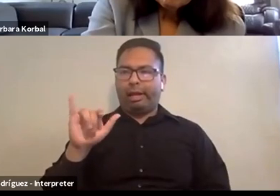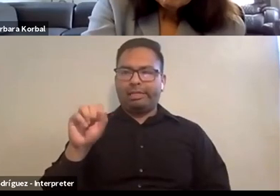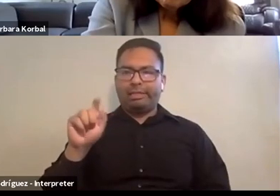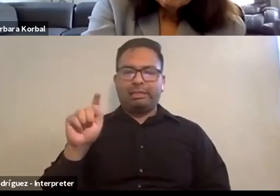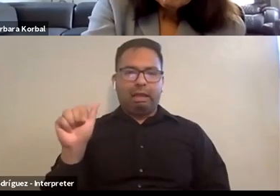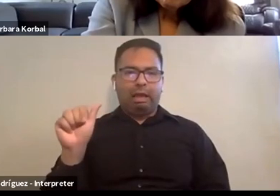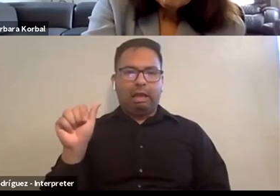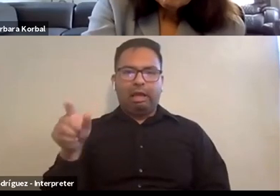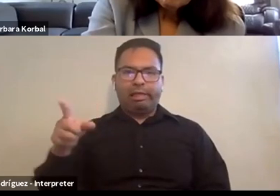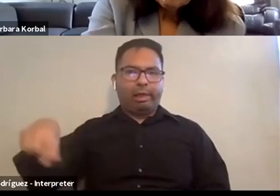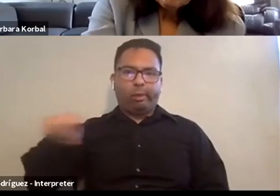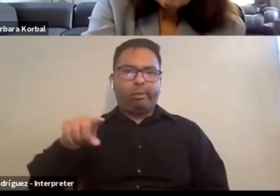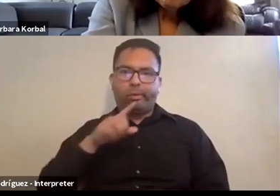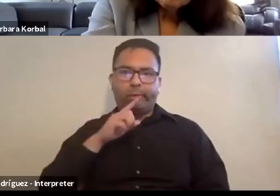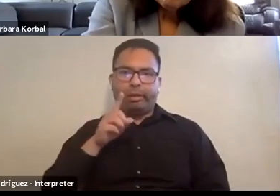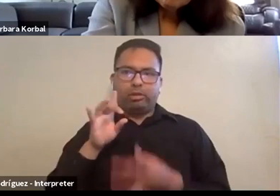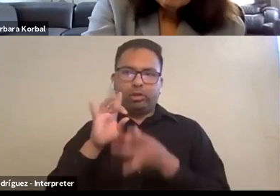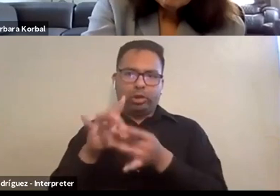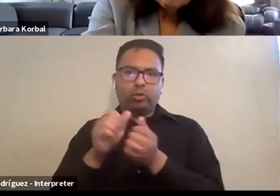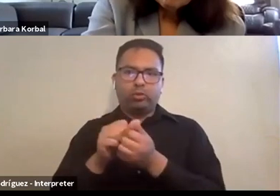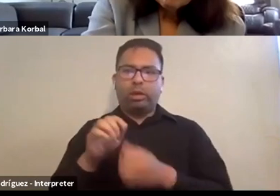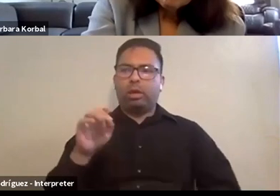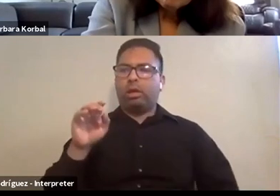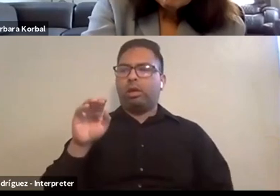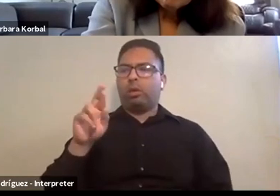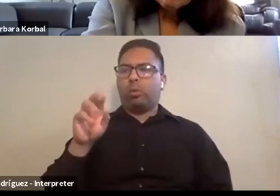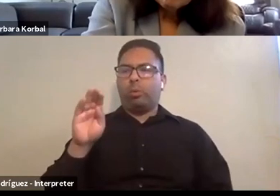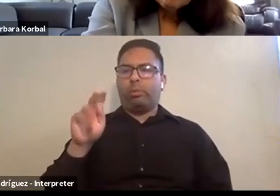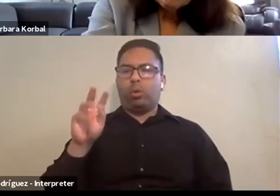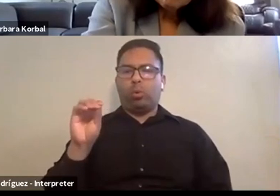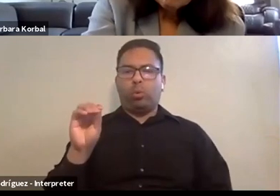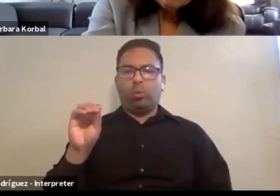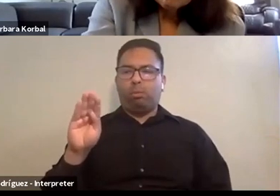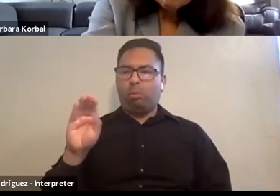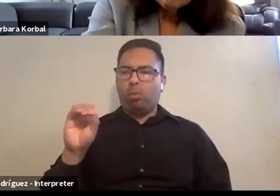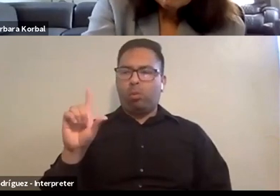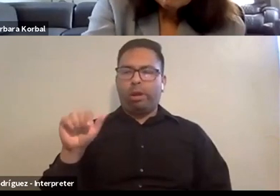they were associated to Roberto Bolaño. And yeah,